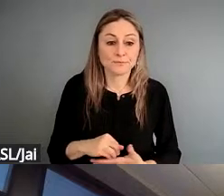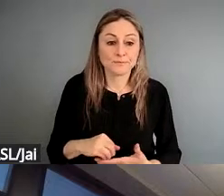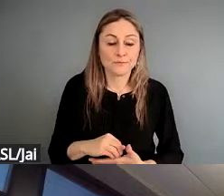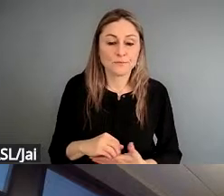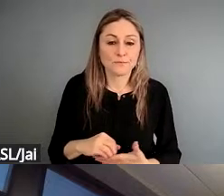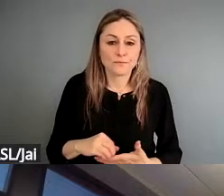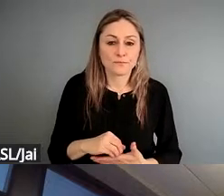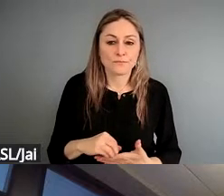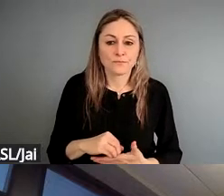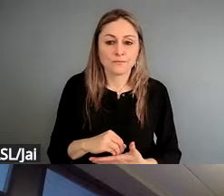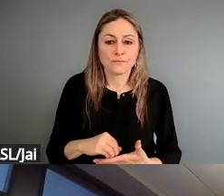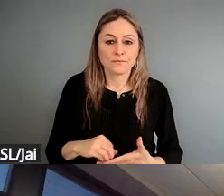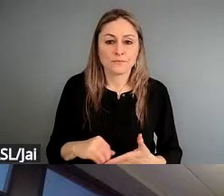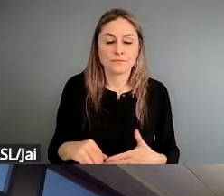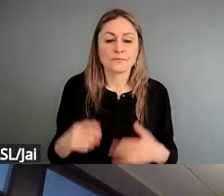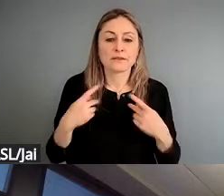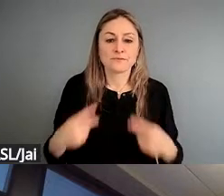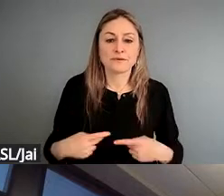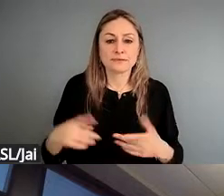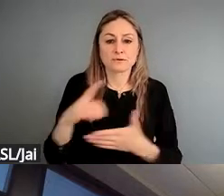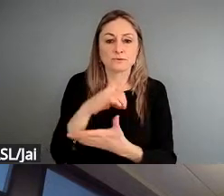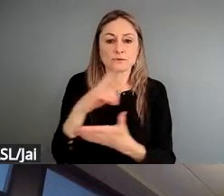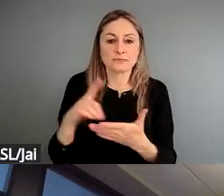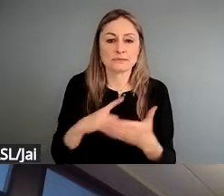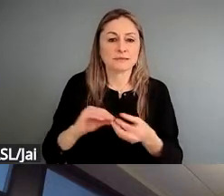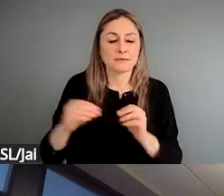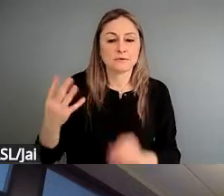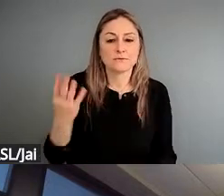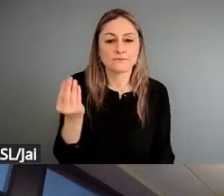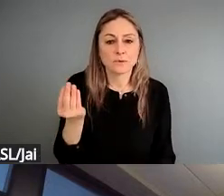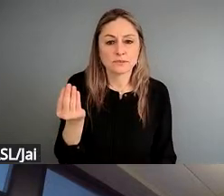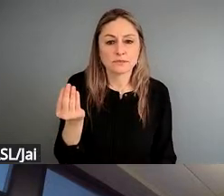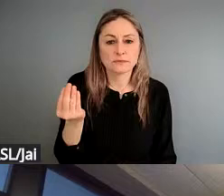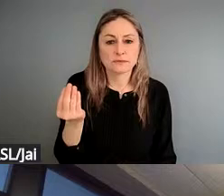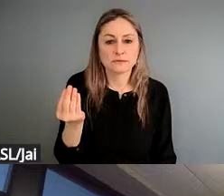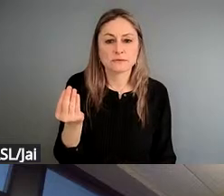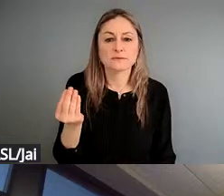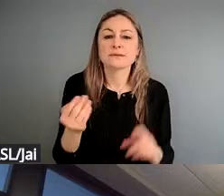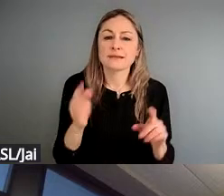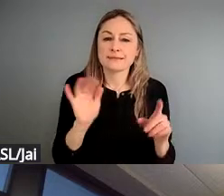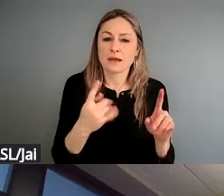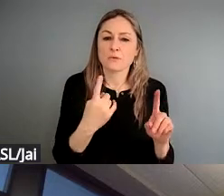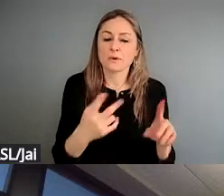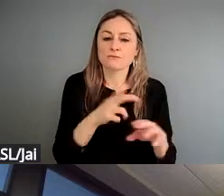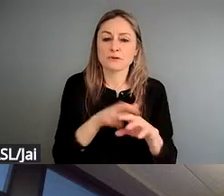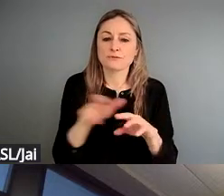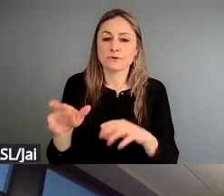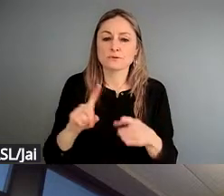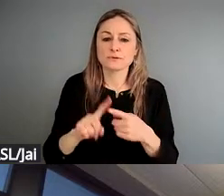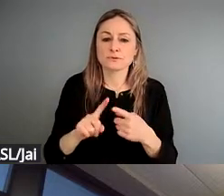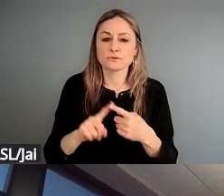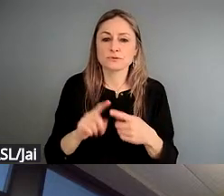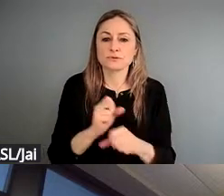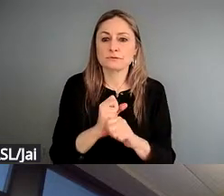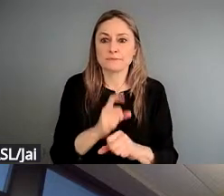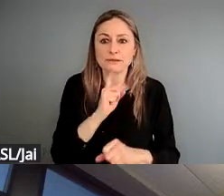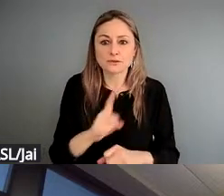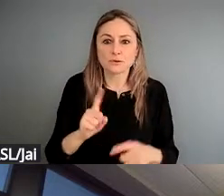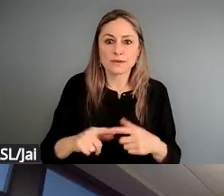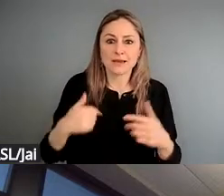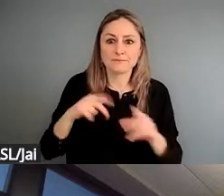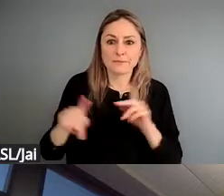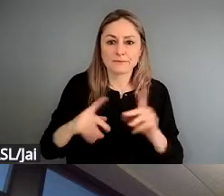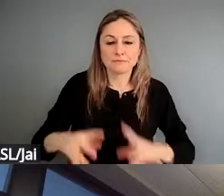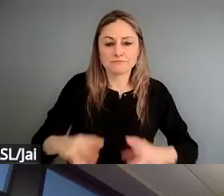for physical design number 14, this one was referring to securing buy-in on